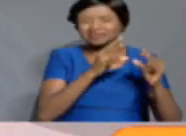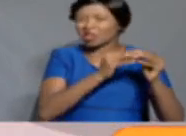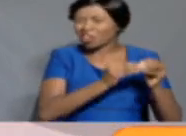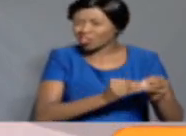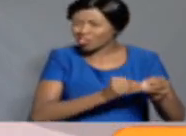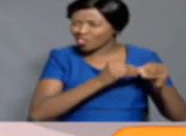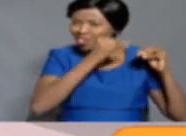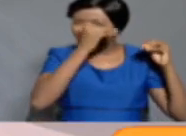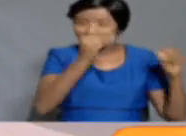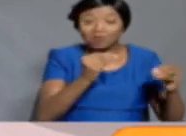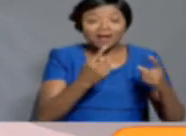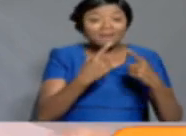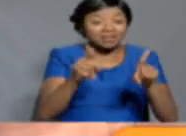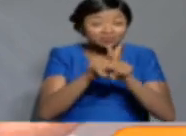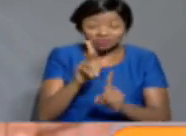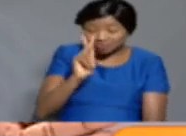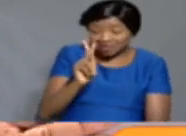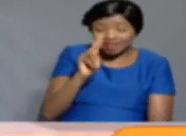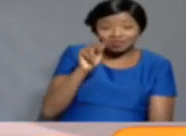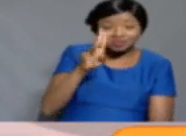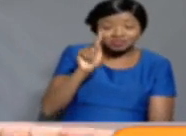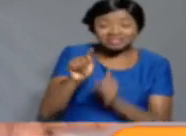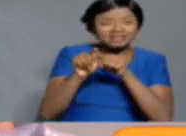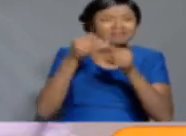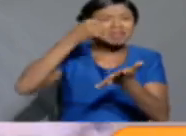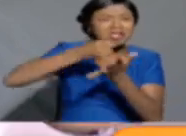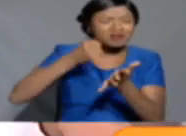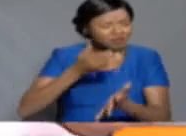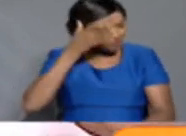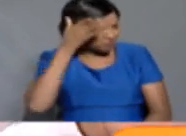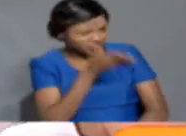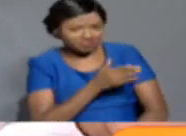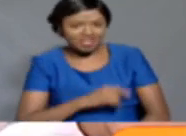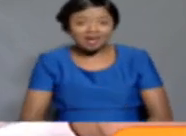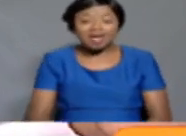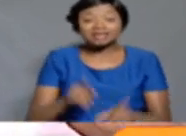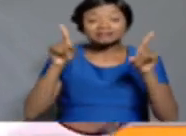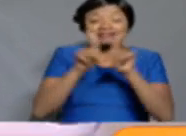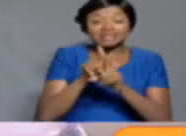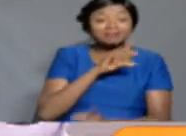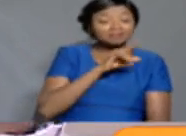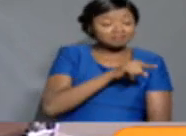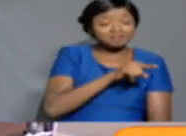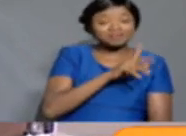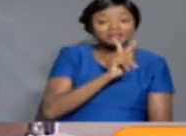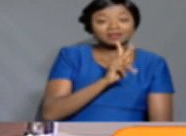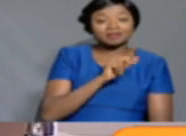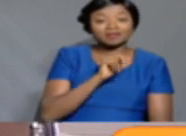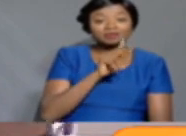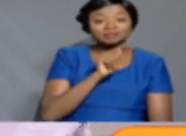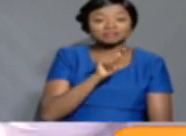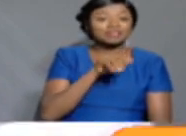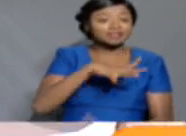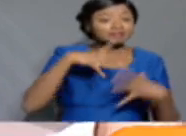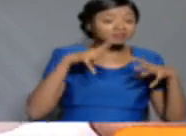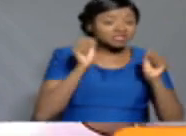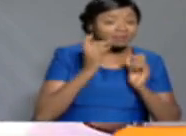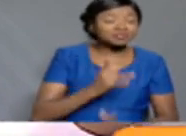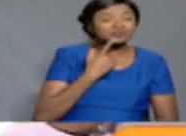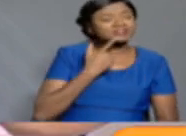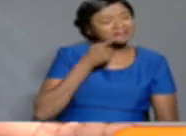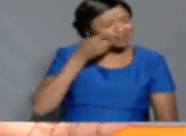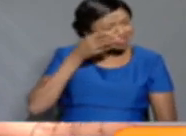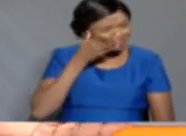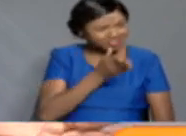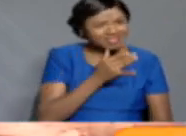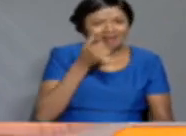best of my knowledge, where NAT actually has been involved. They were there, even Sosion admitted during Hussein's interview on Tuesday that they took part in